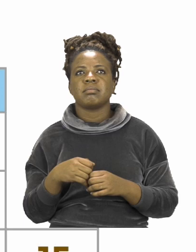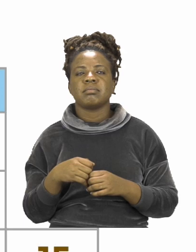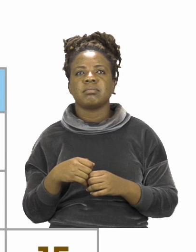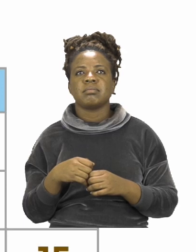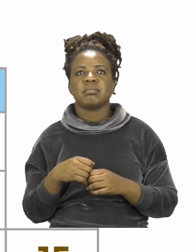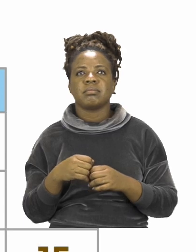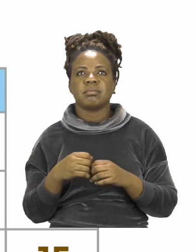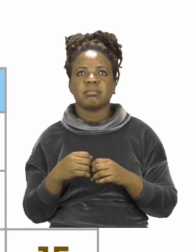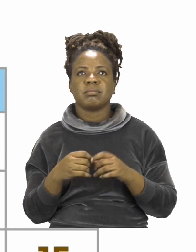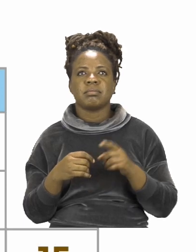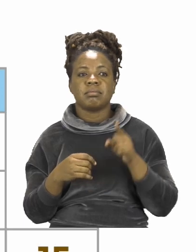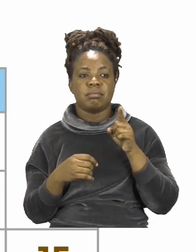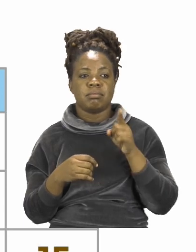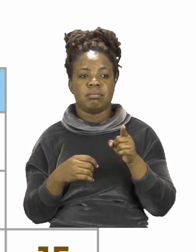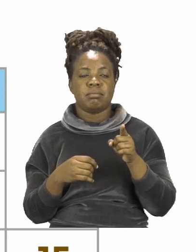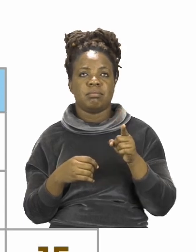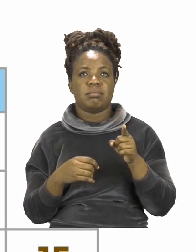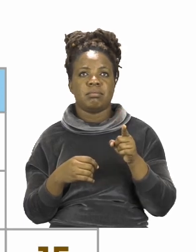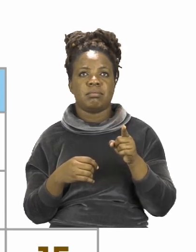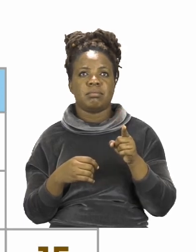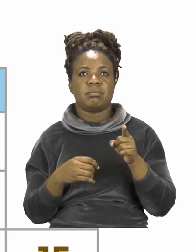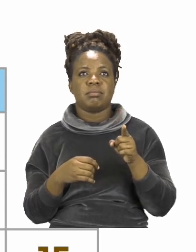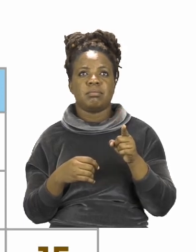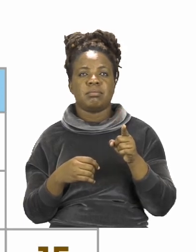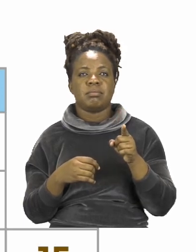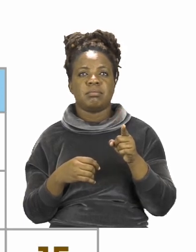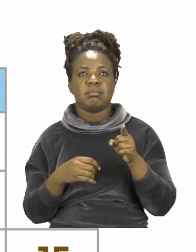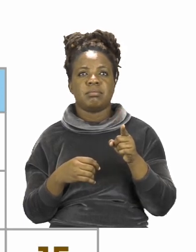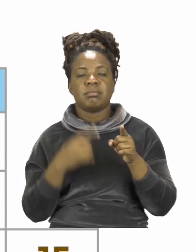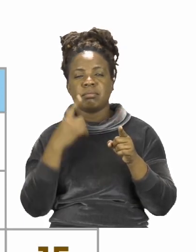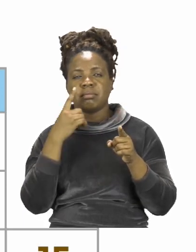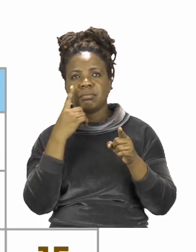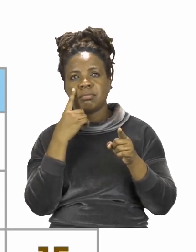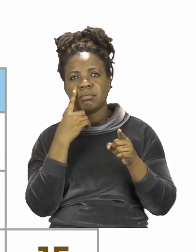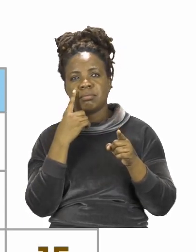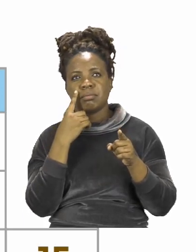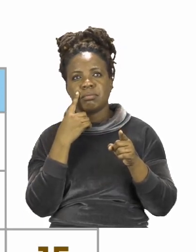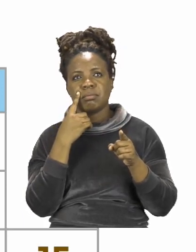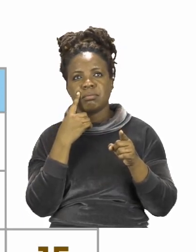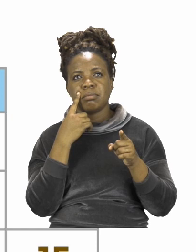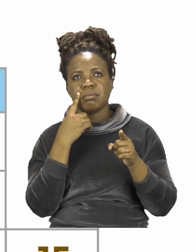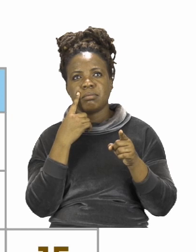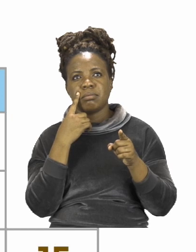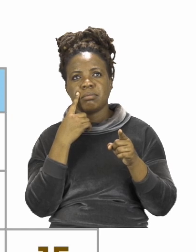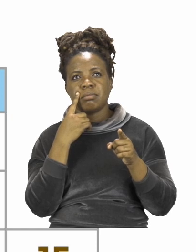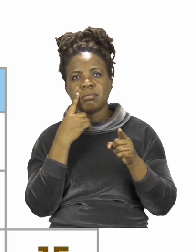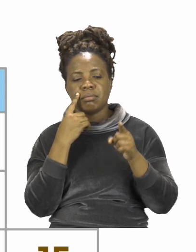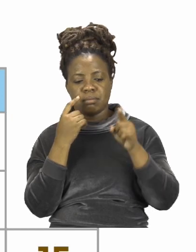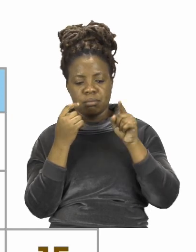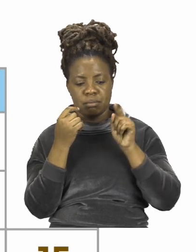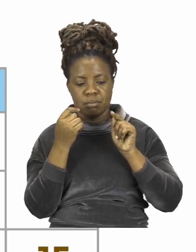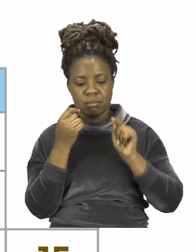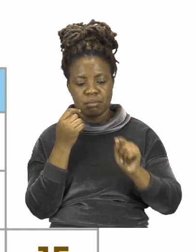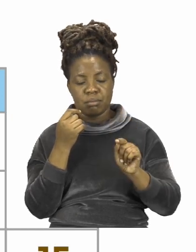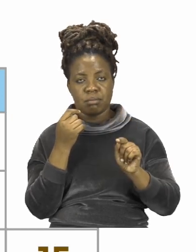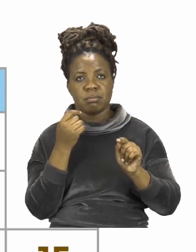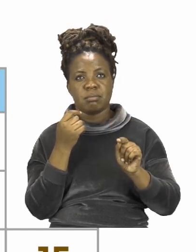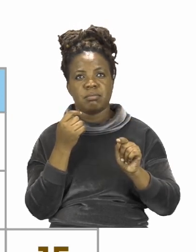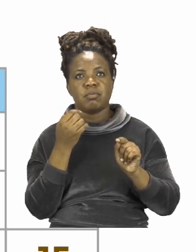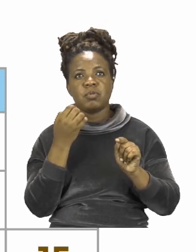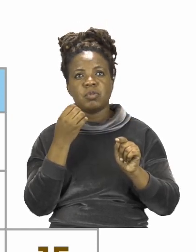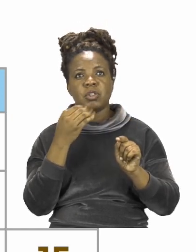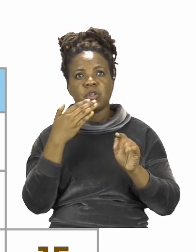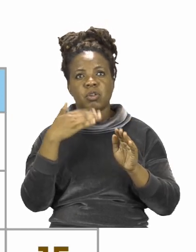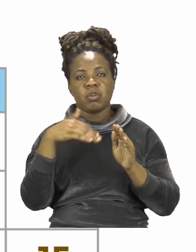If you notice very well, we can see that it says go for shopping for the